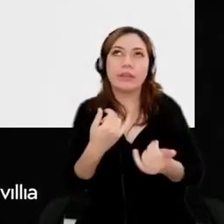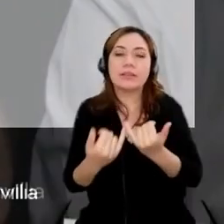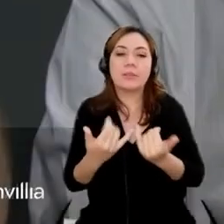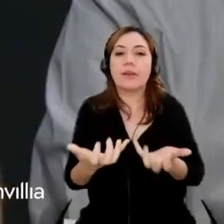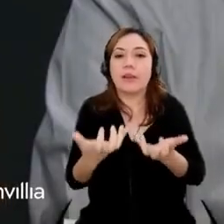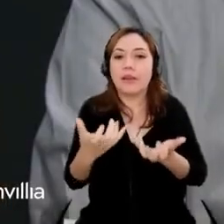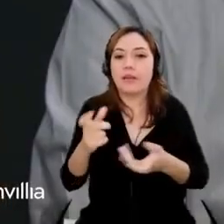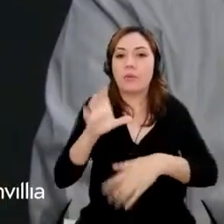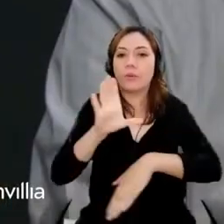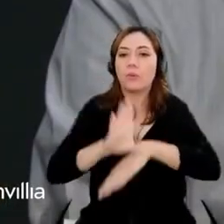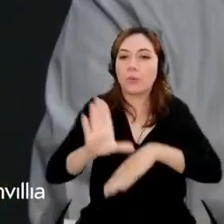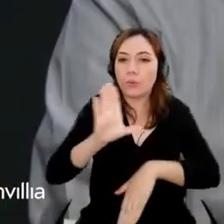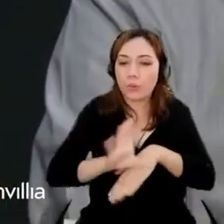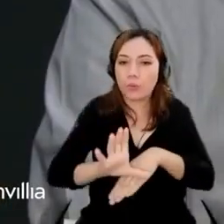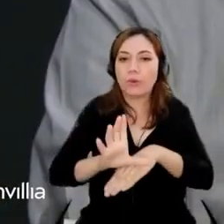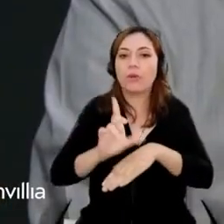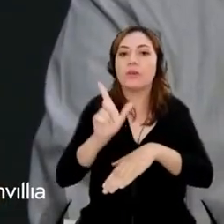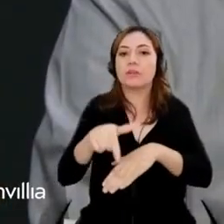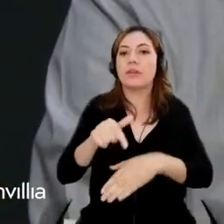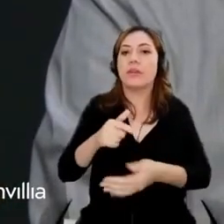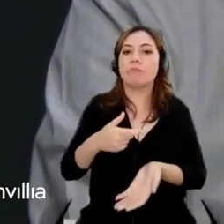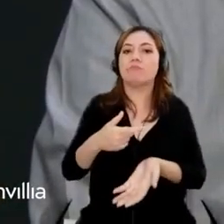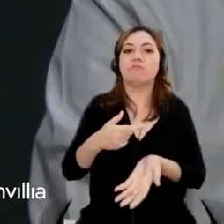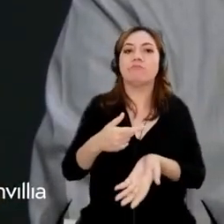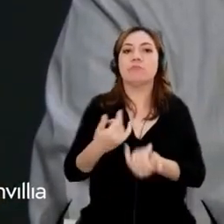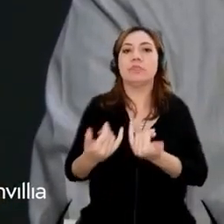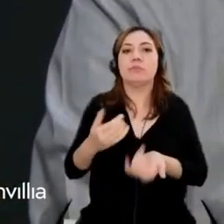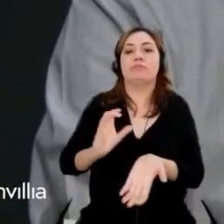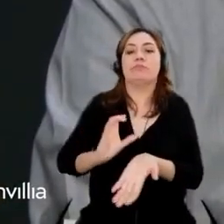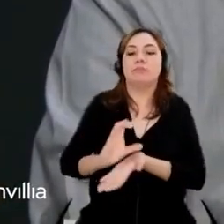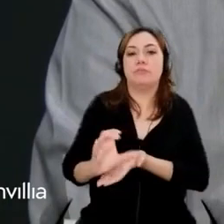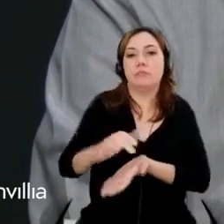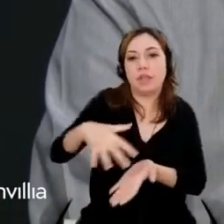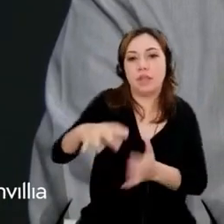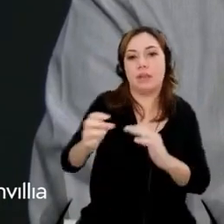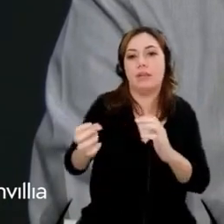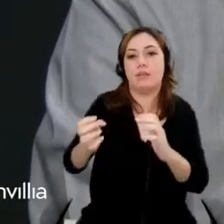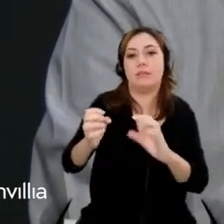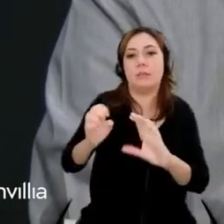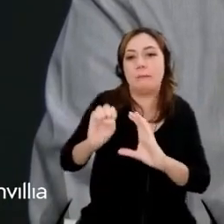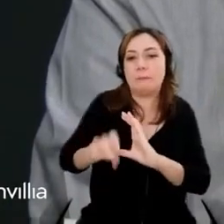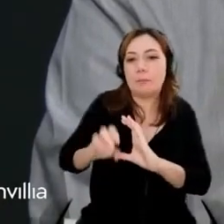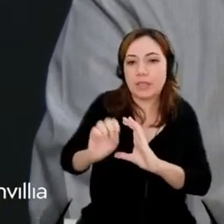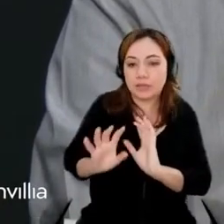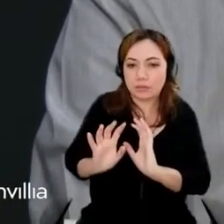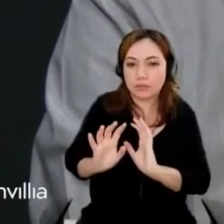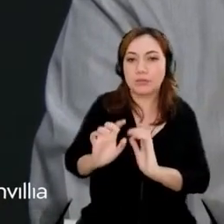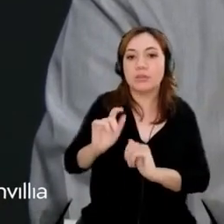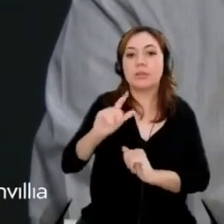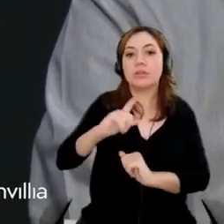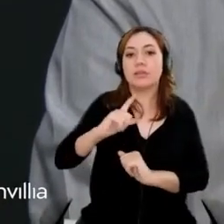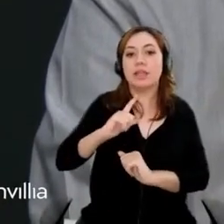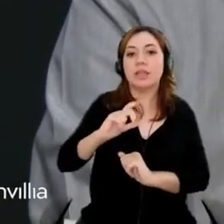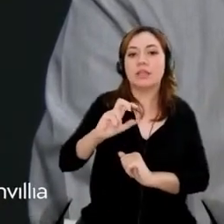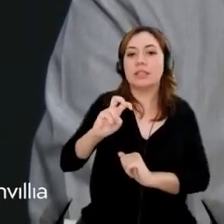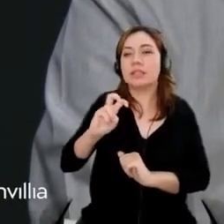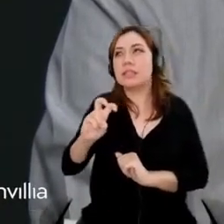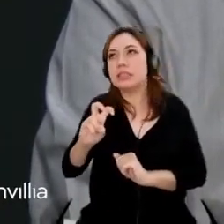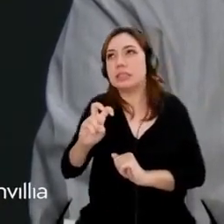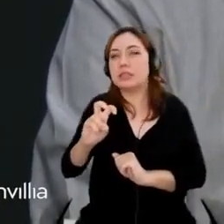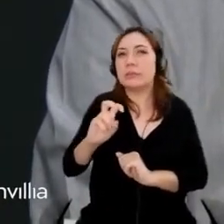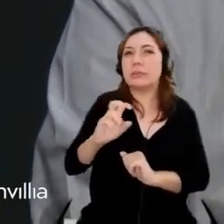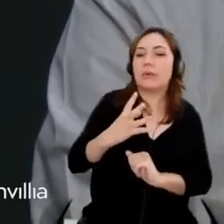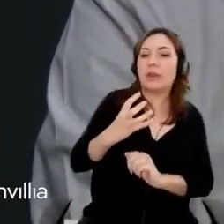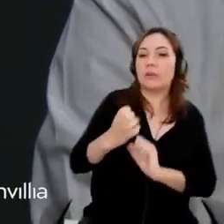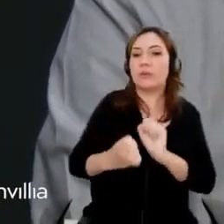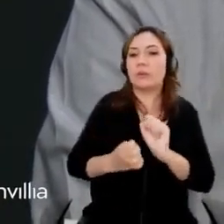media, till the after four or five years period of paying my installments of my course,